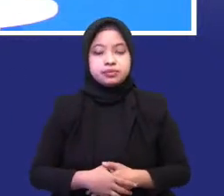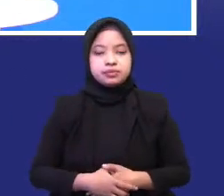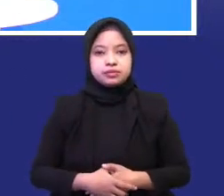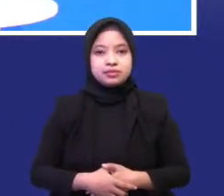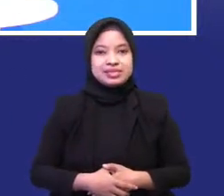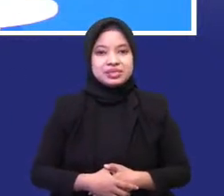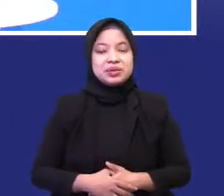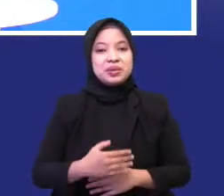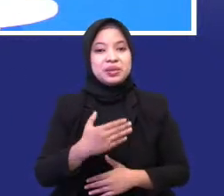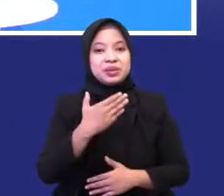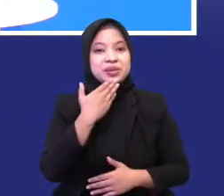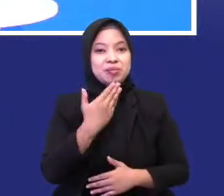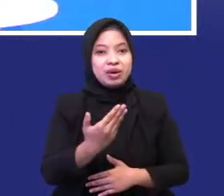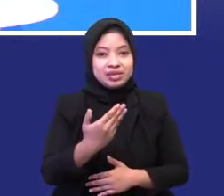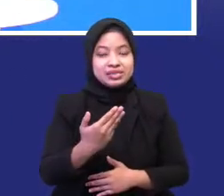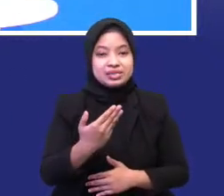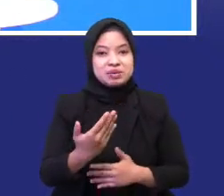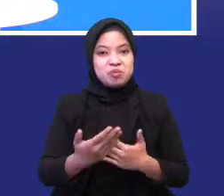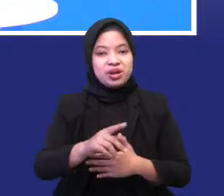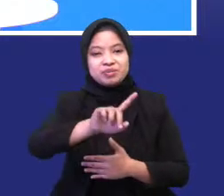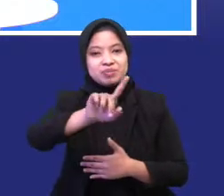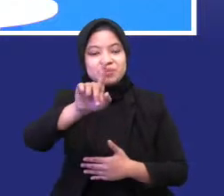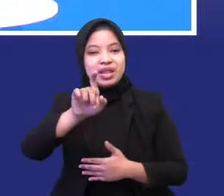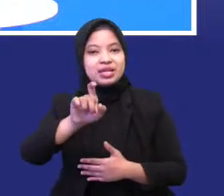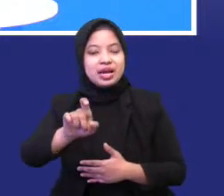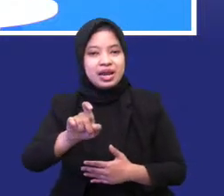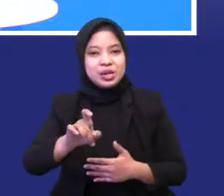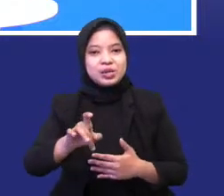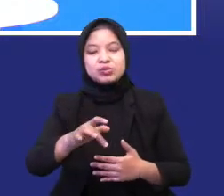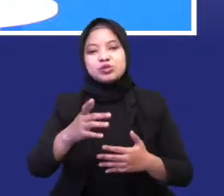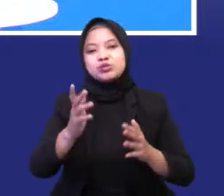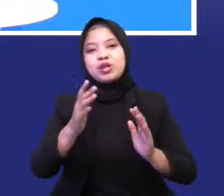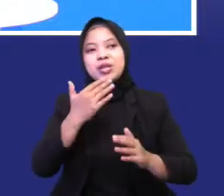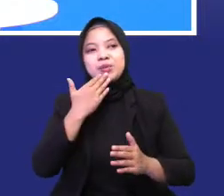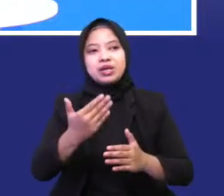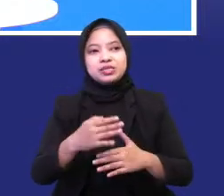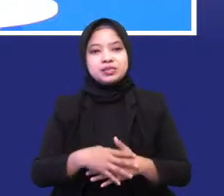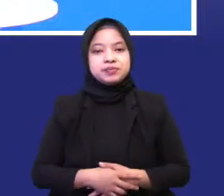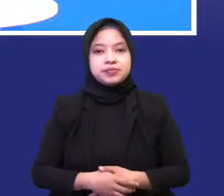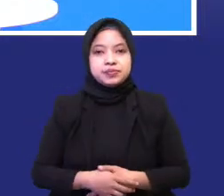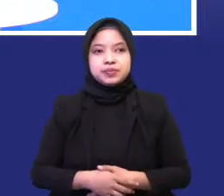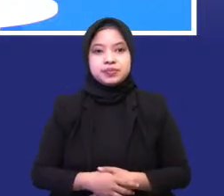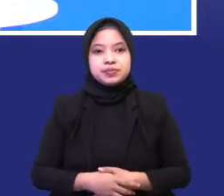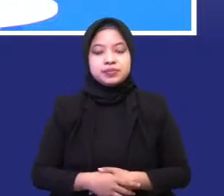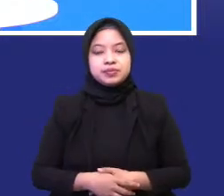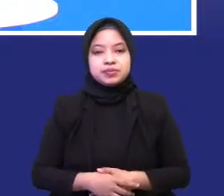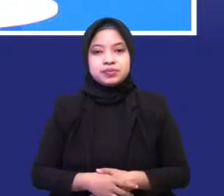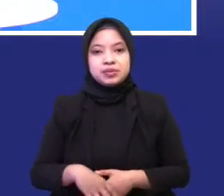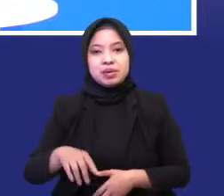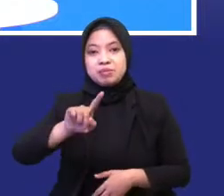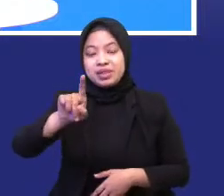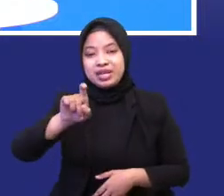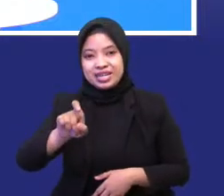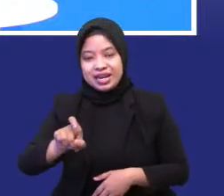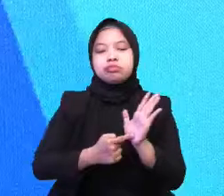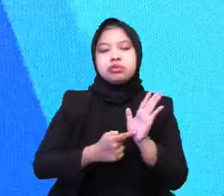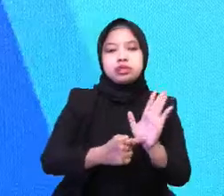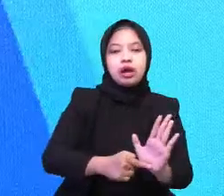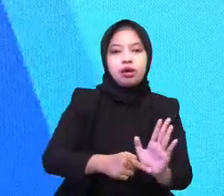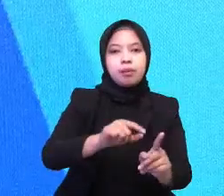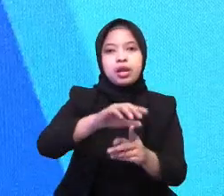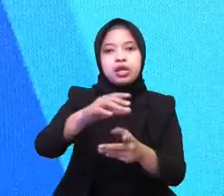Okay, thank you. A question from Patrick Fitzgibbon at the New Zealand Embassy. On current regulations for entry into